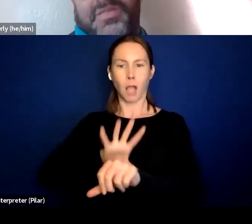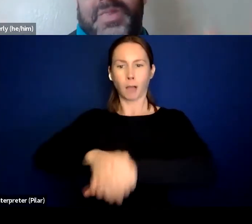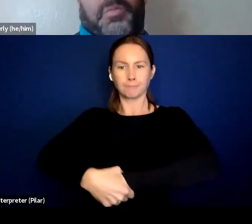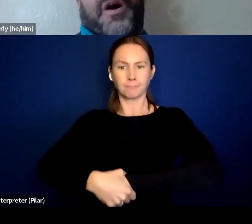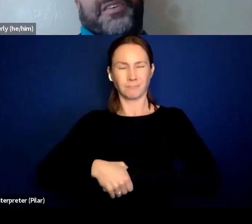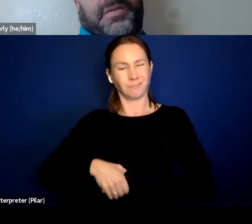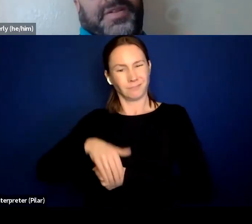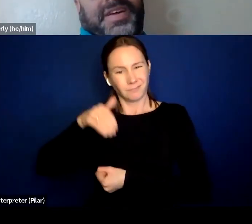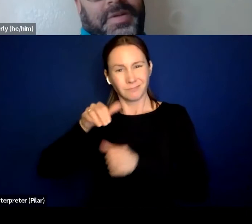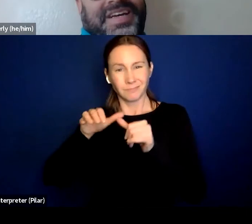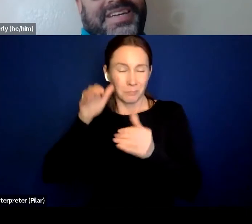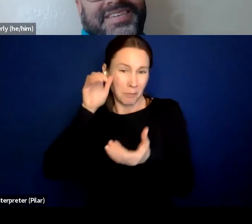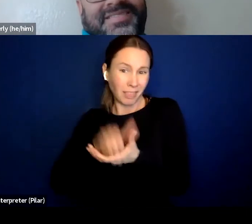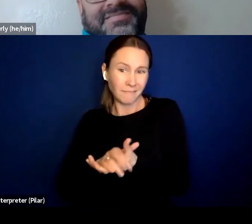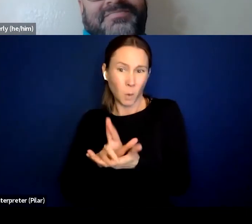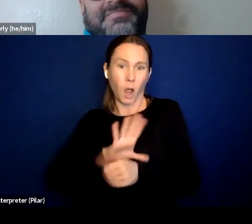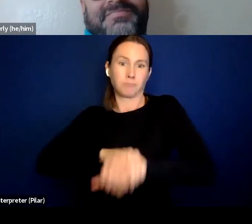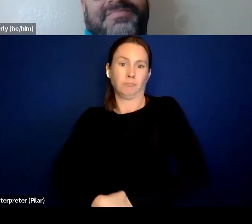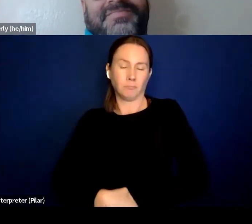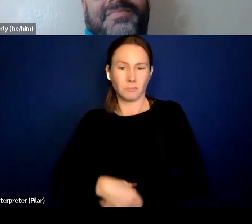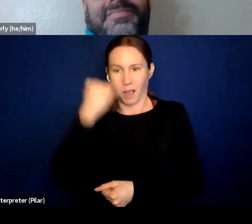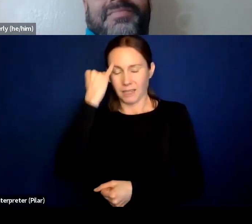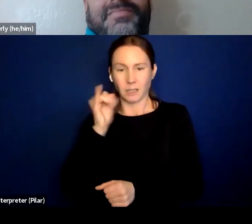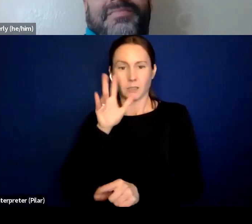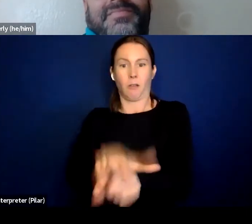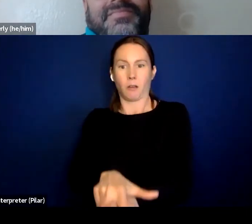onto the broader disability community.